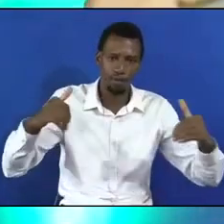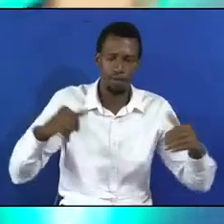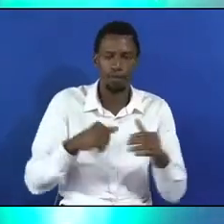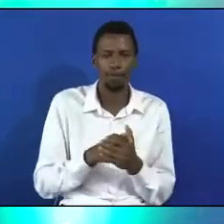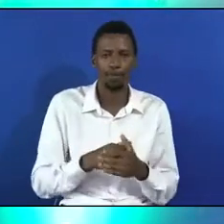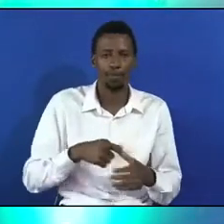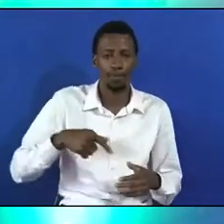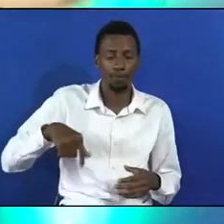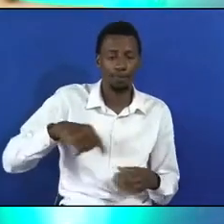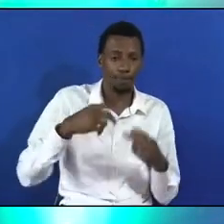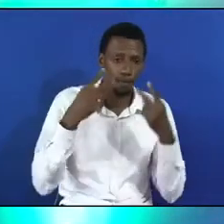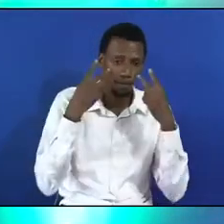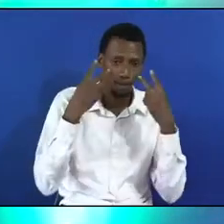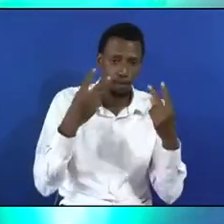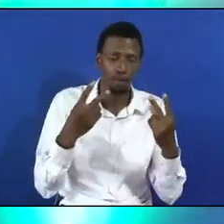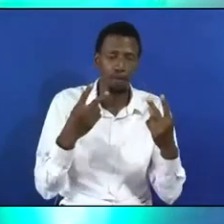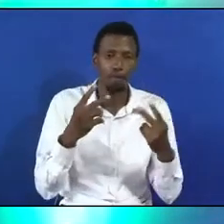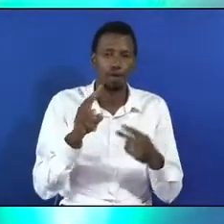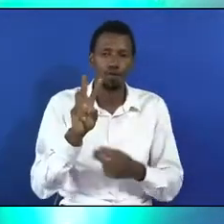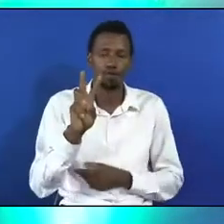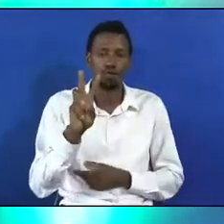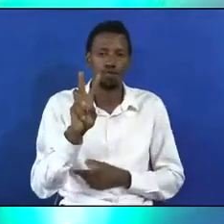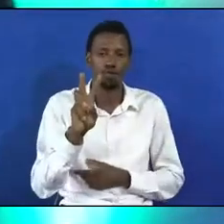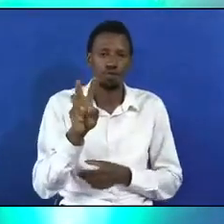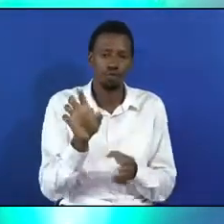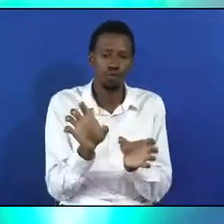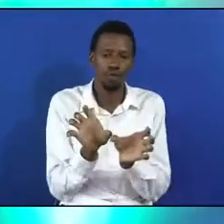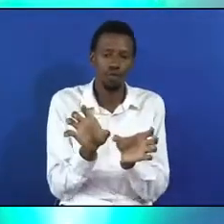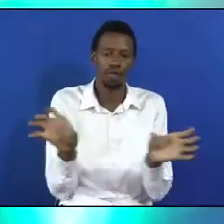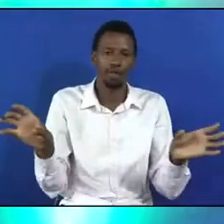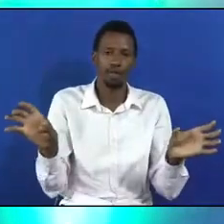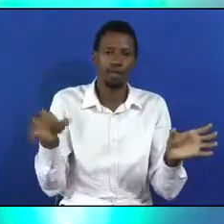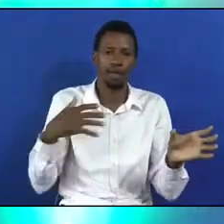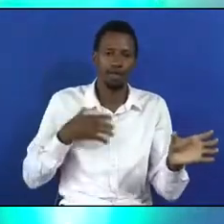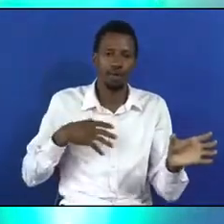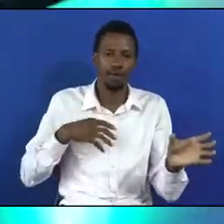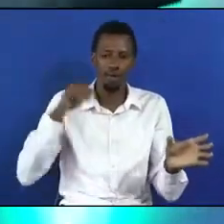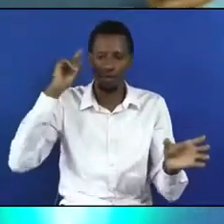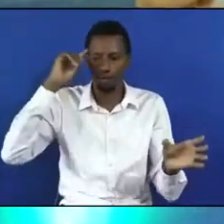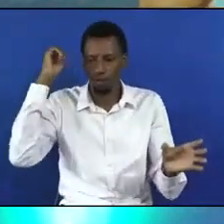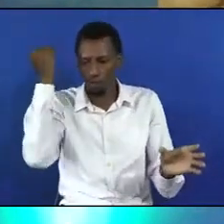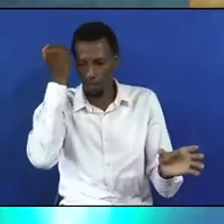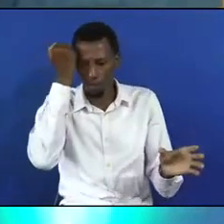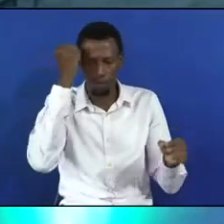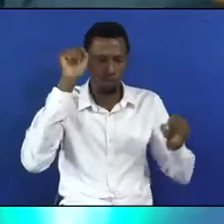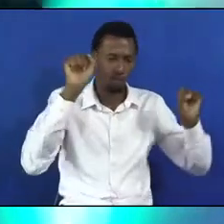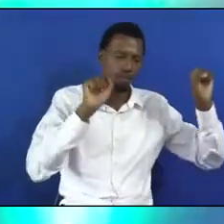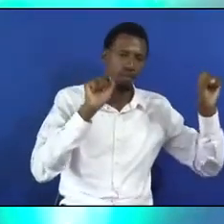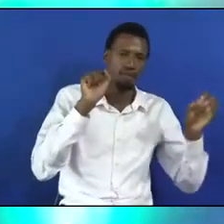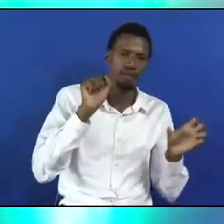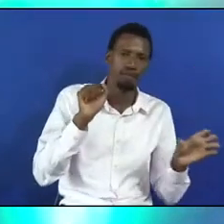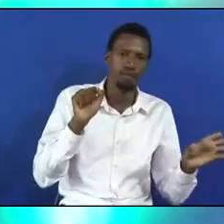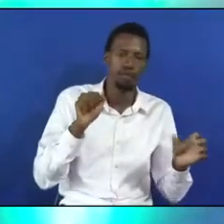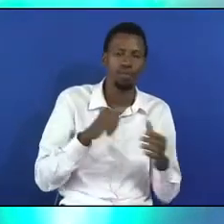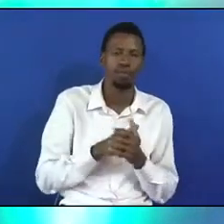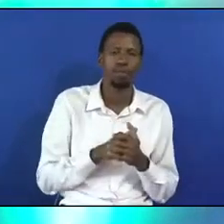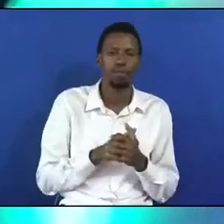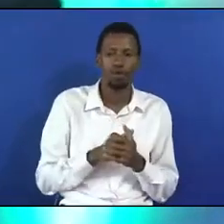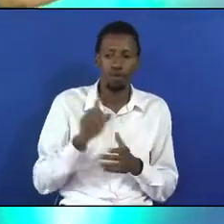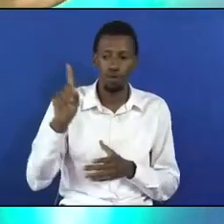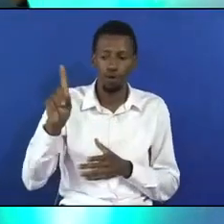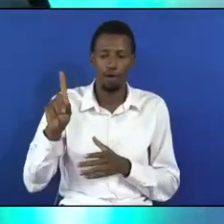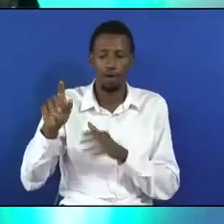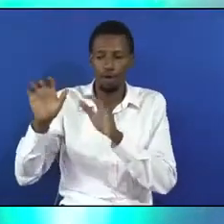And we can see two separate people here, Abel and Cain. Yes, one was a tender of flock and the other one was a